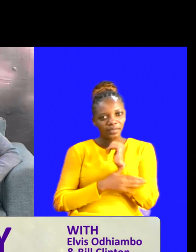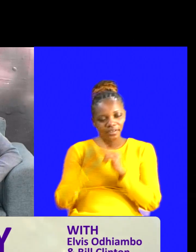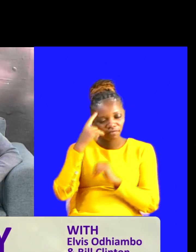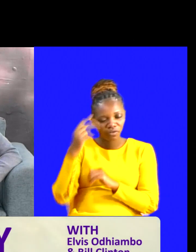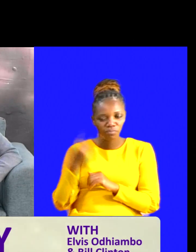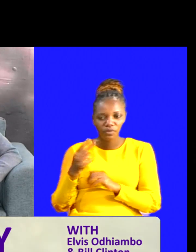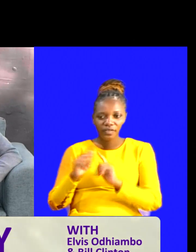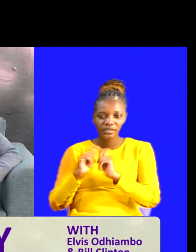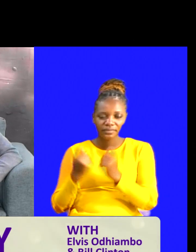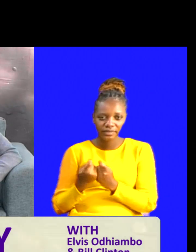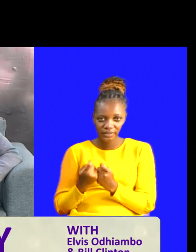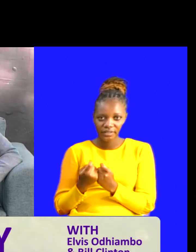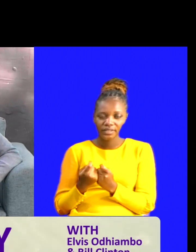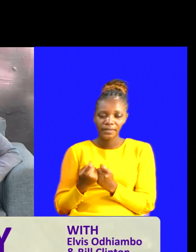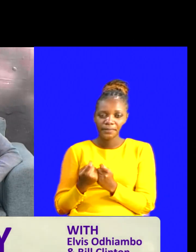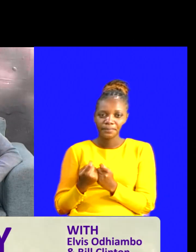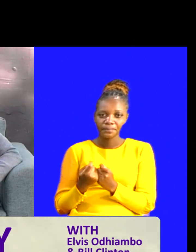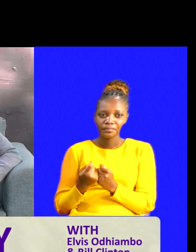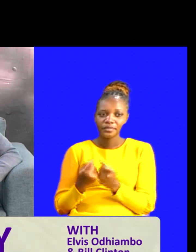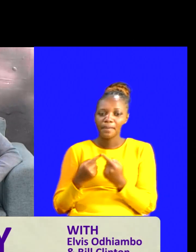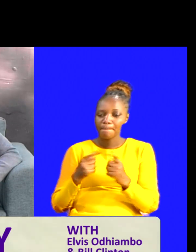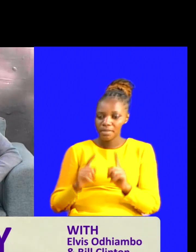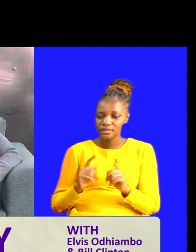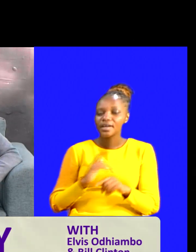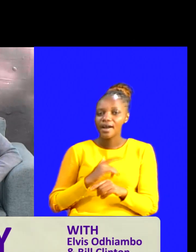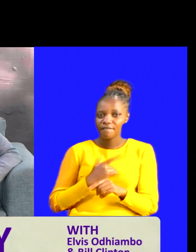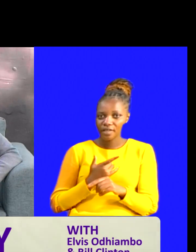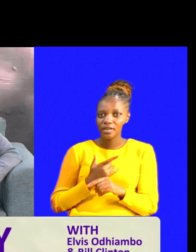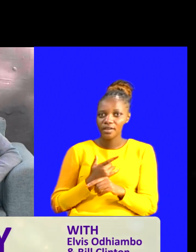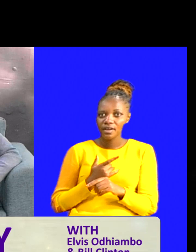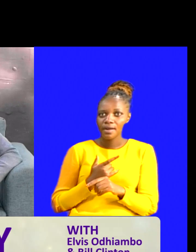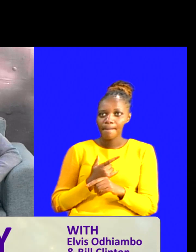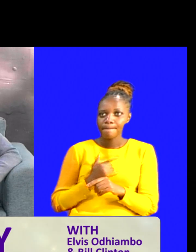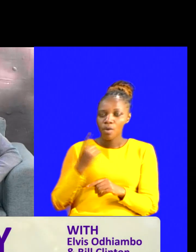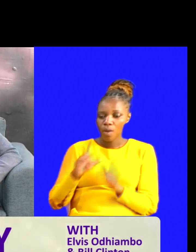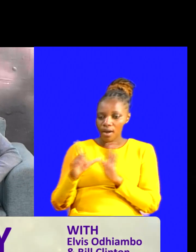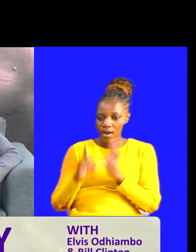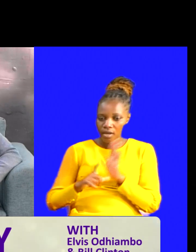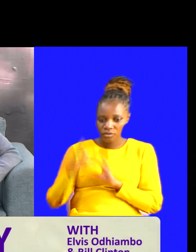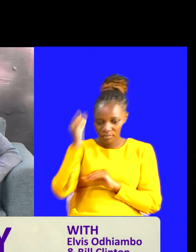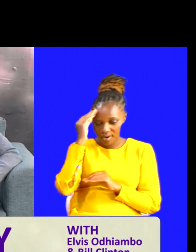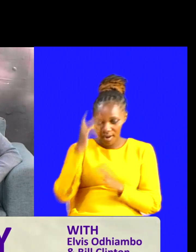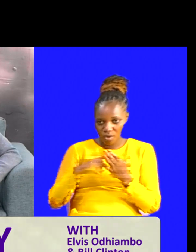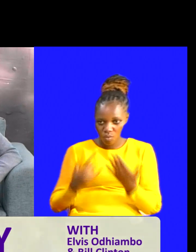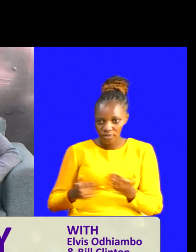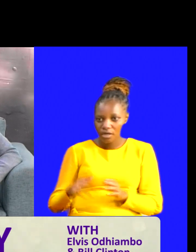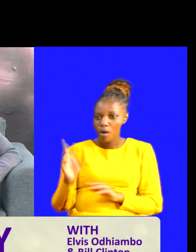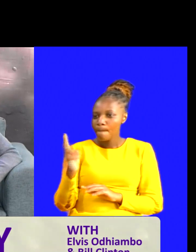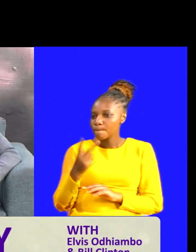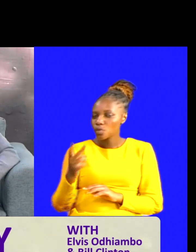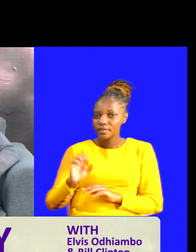sides, scoring against each other. But one thing to take from this particular game is the fact that the two sides have